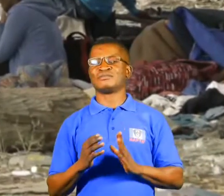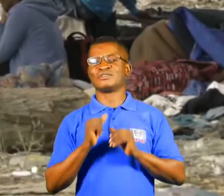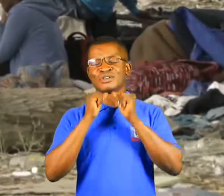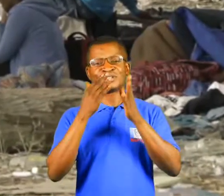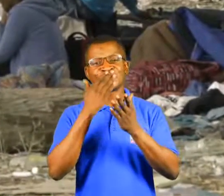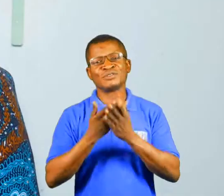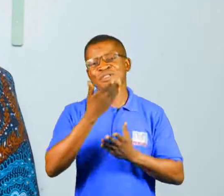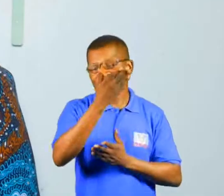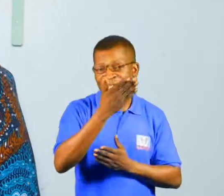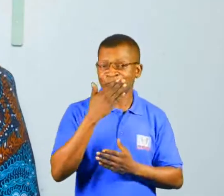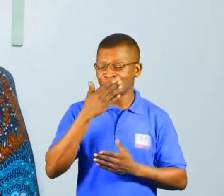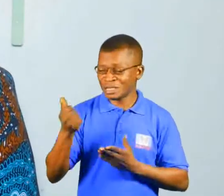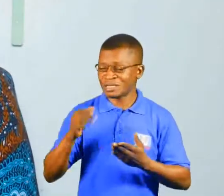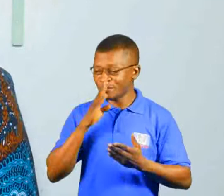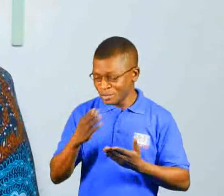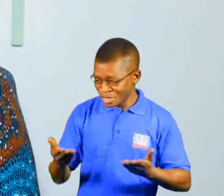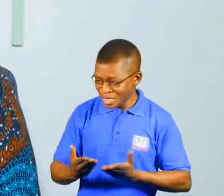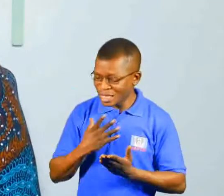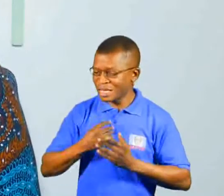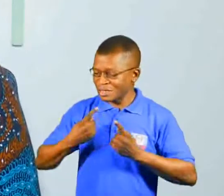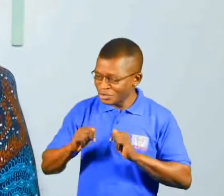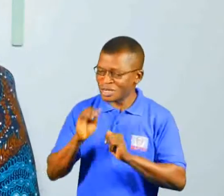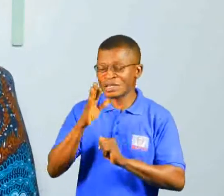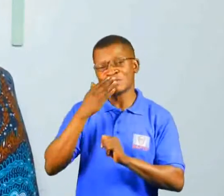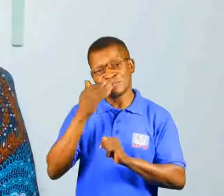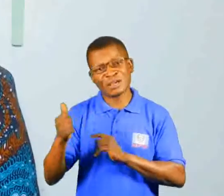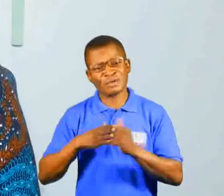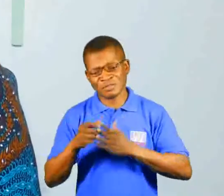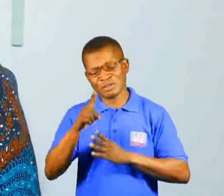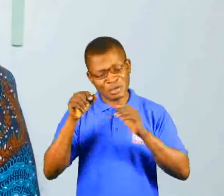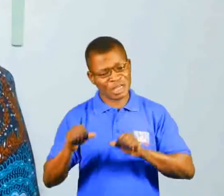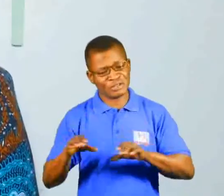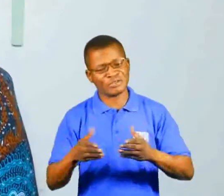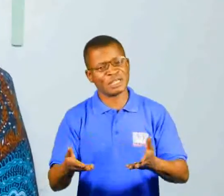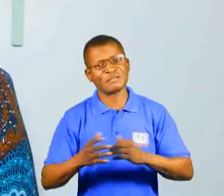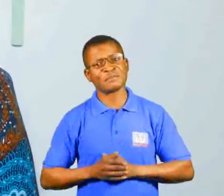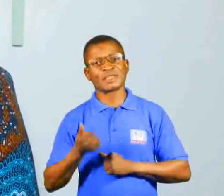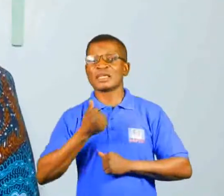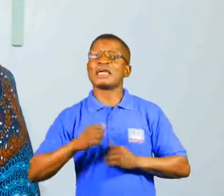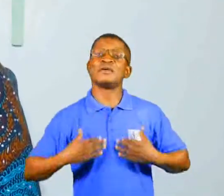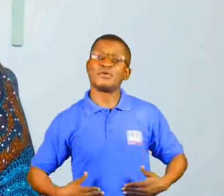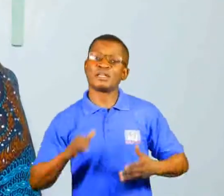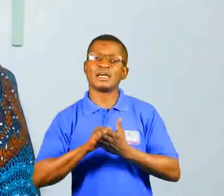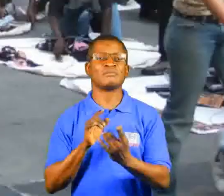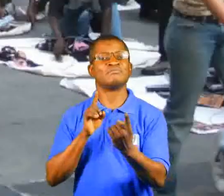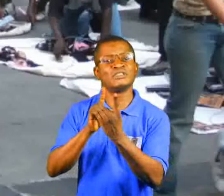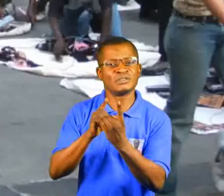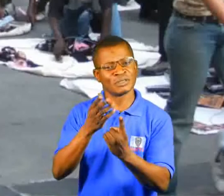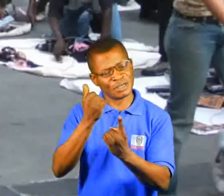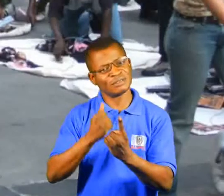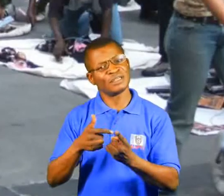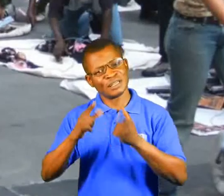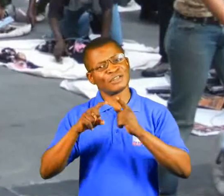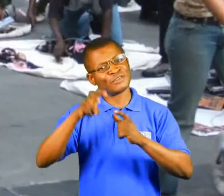out there. It's better to be here and, try your bit, do what you can do while you are here. Anybody who comes to you and